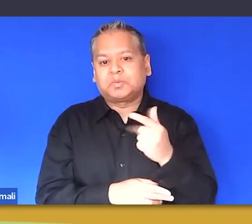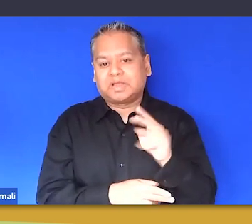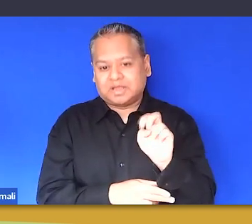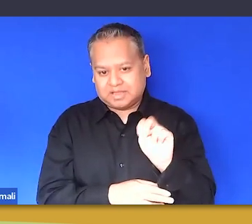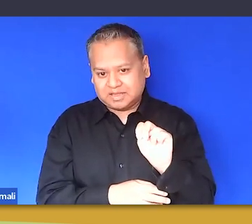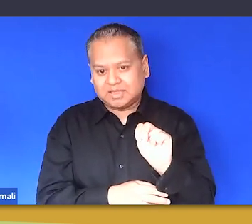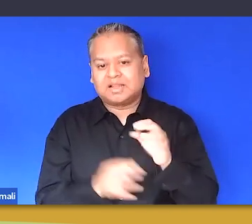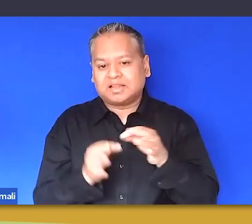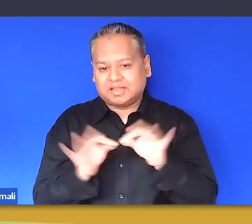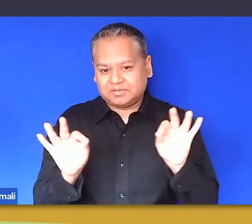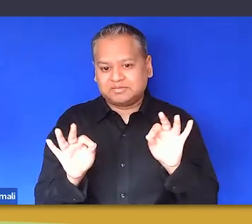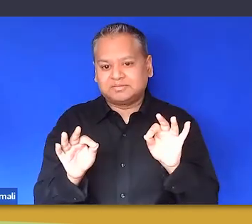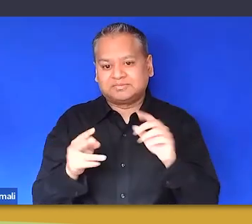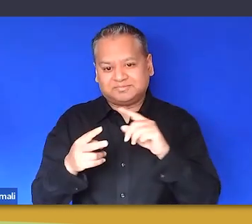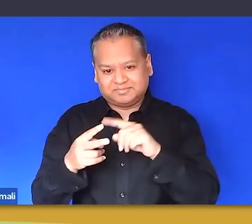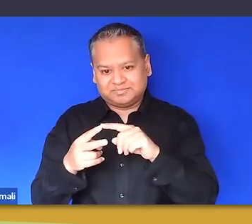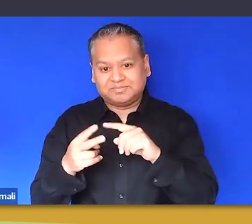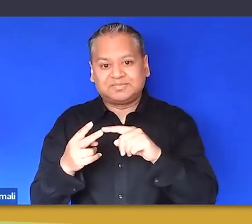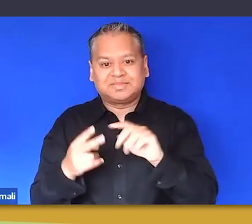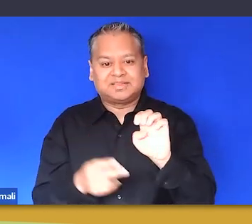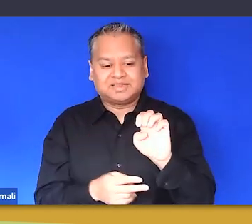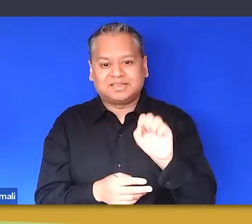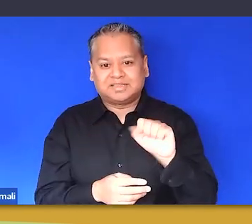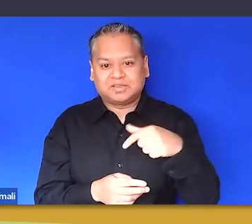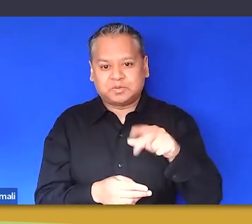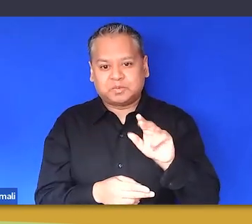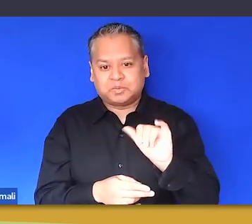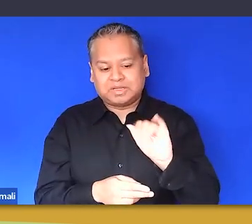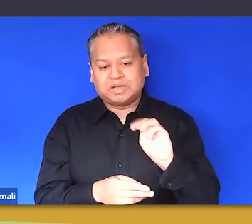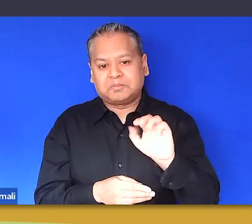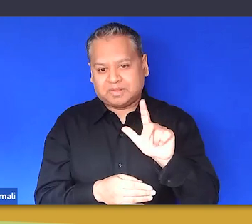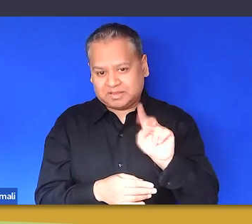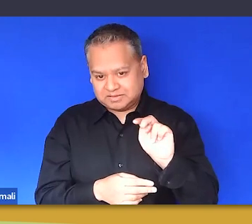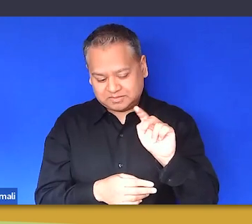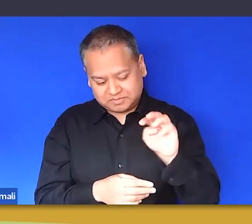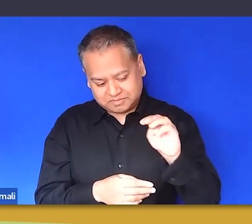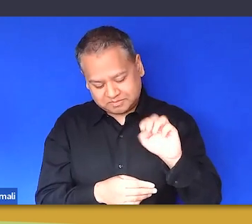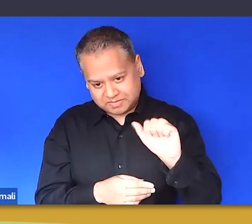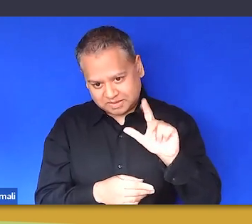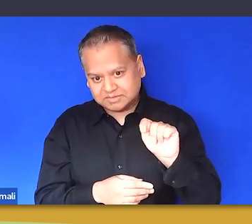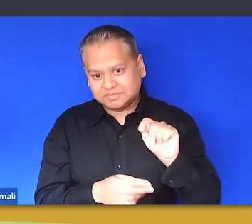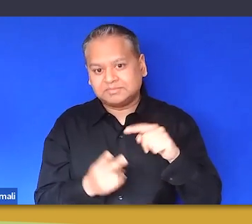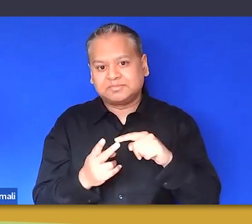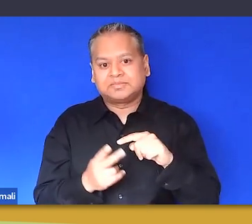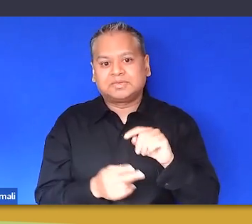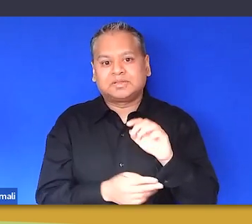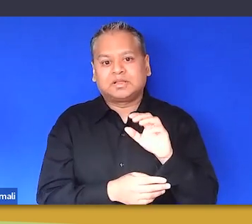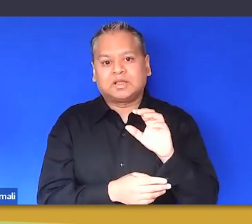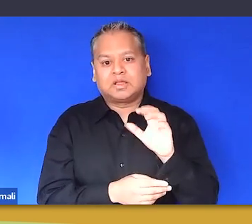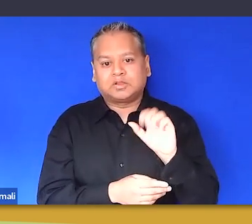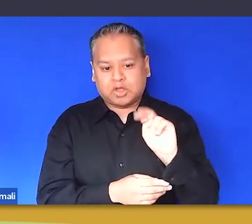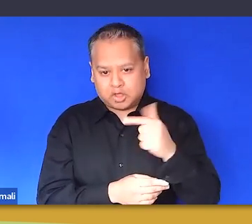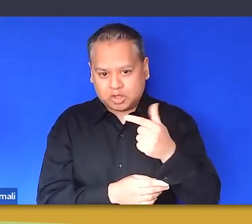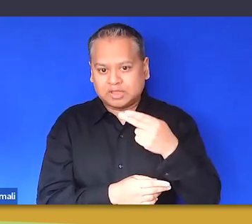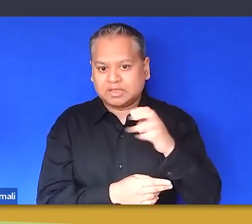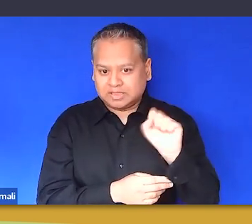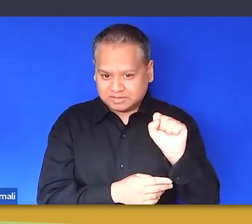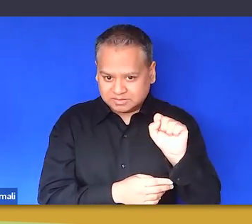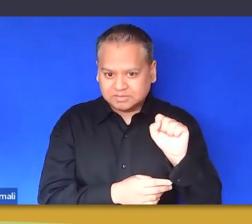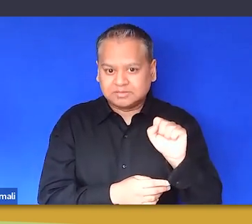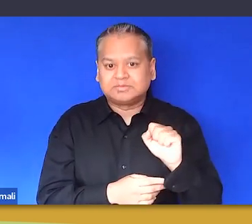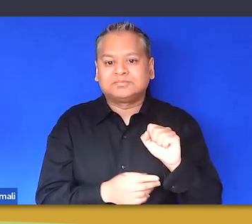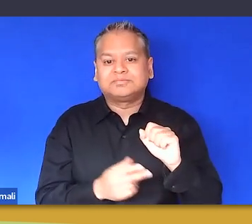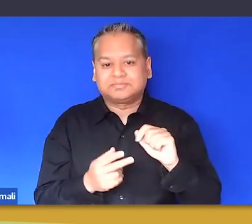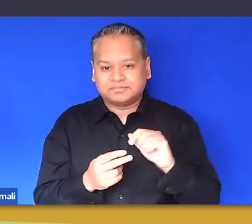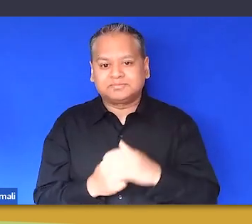Florence Dick and Darwin Seaweed for getting us started in a good way, and acknowledge, Florence, how important it is to be